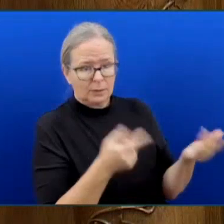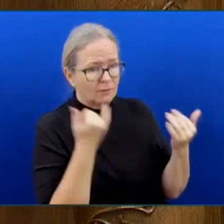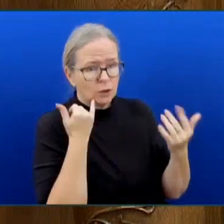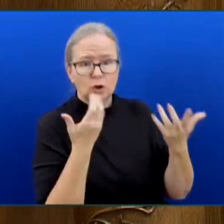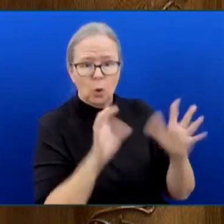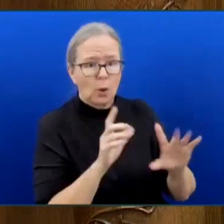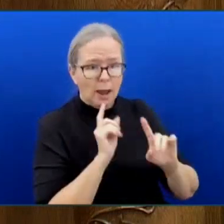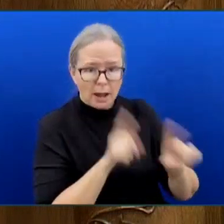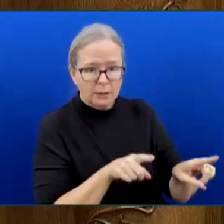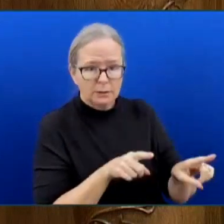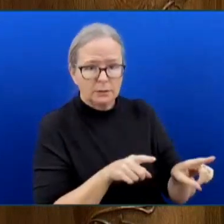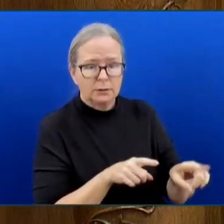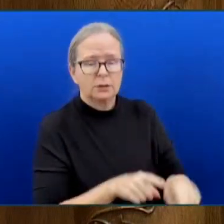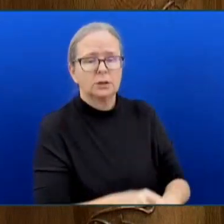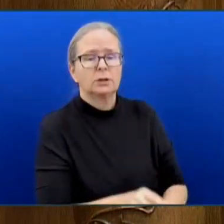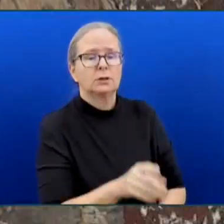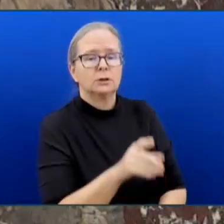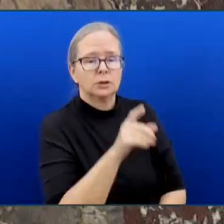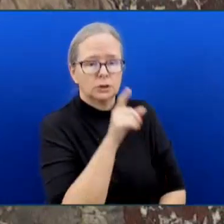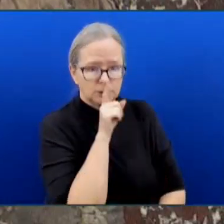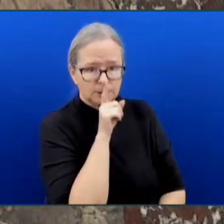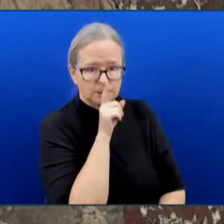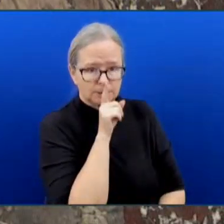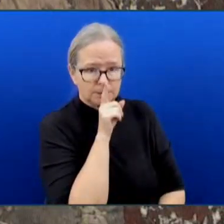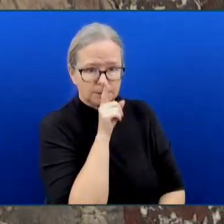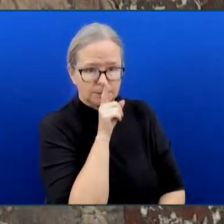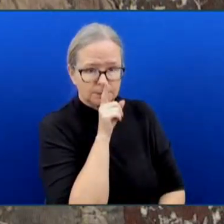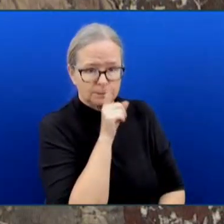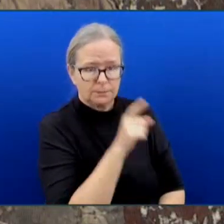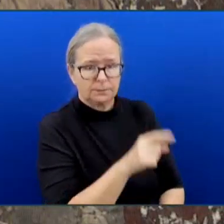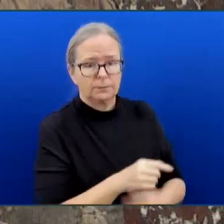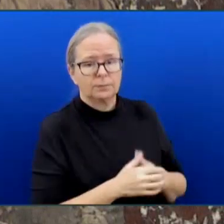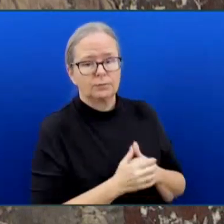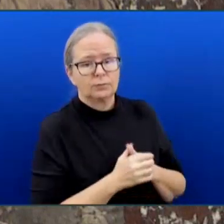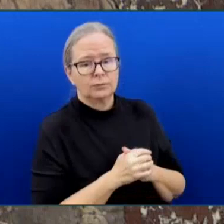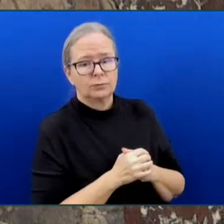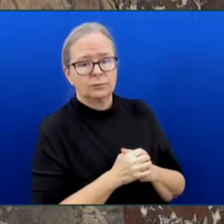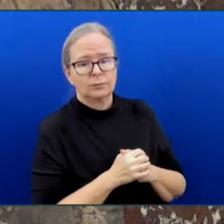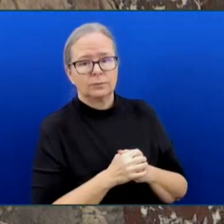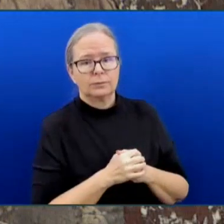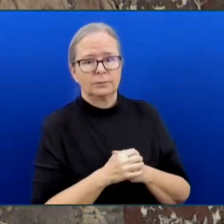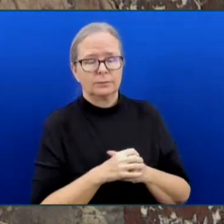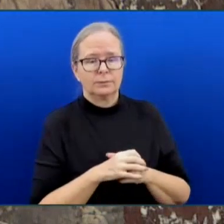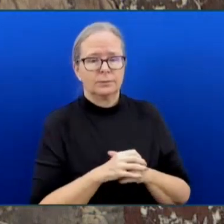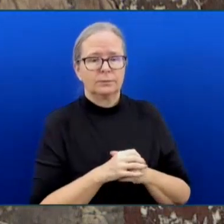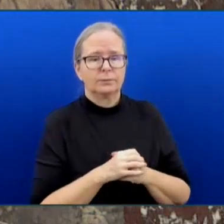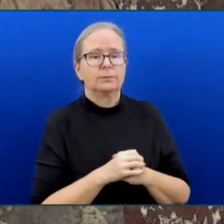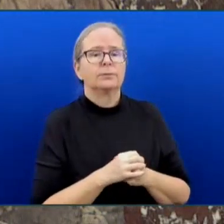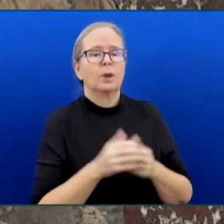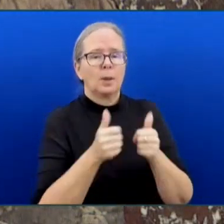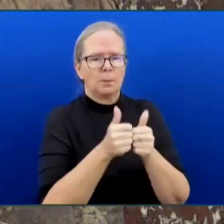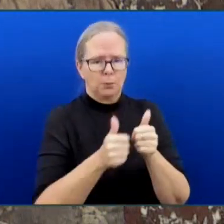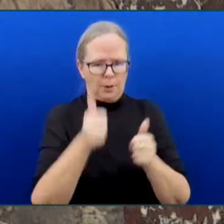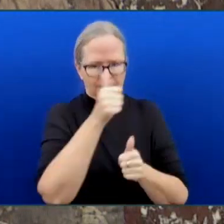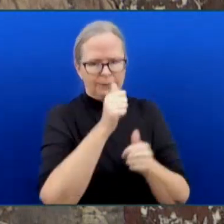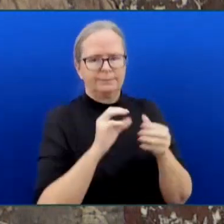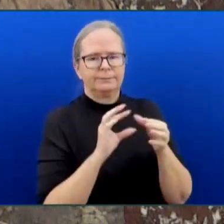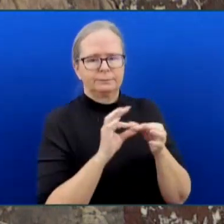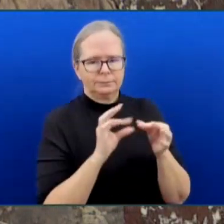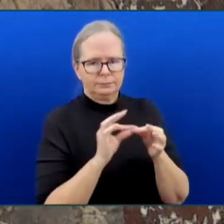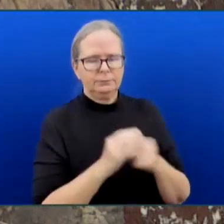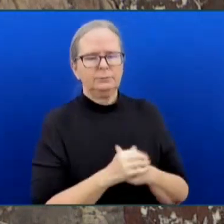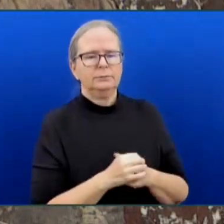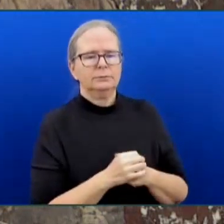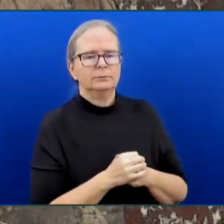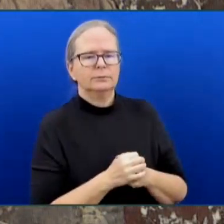Premier. The inconsistency from the other side of the House on climate action is unbelievable. This is the same